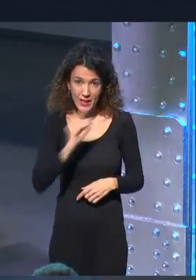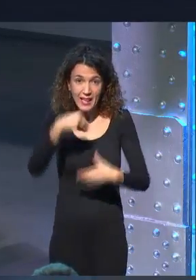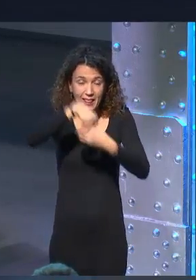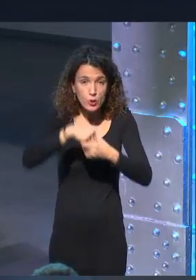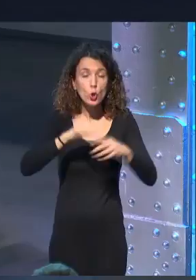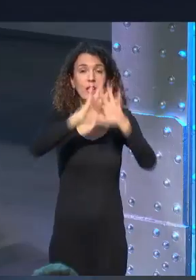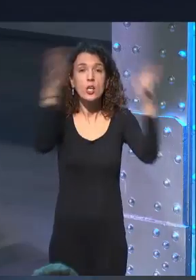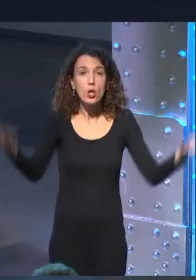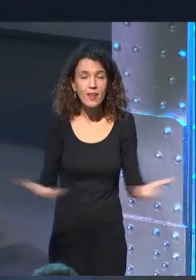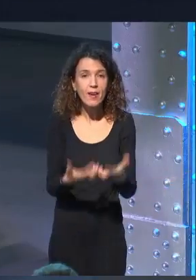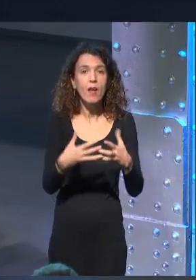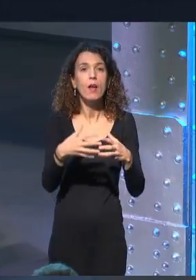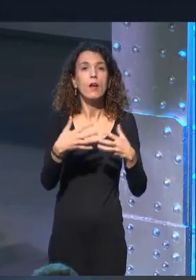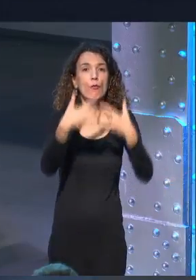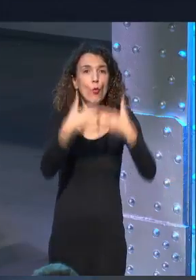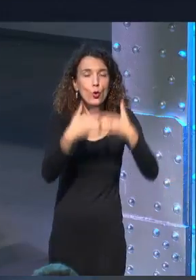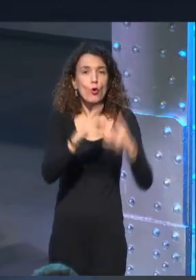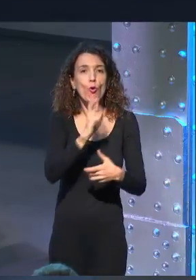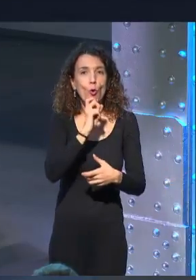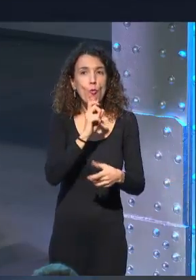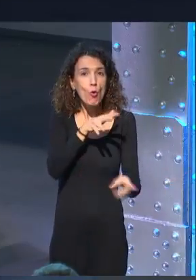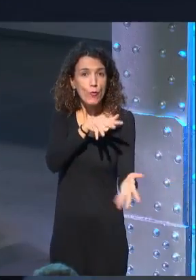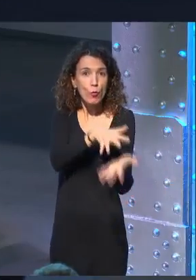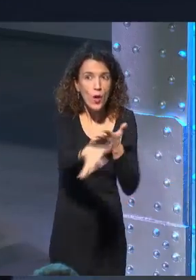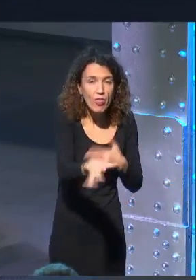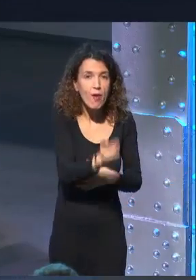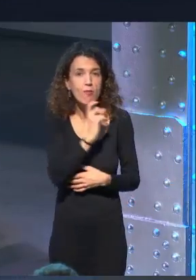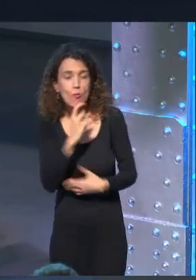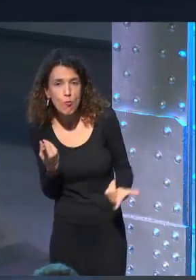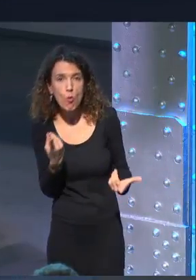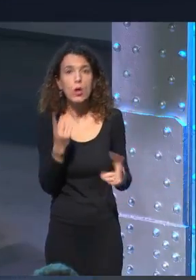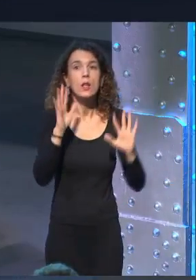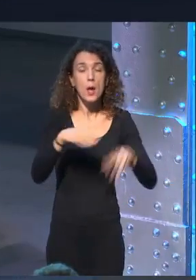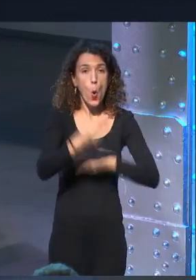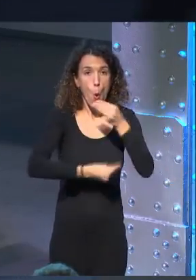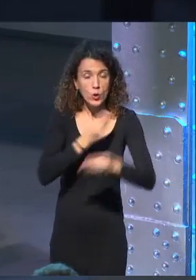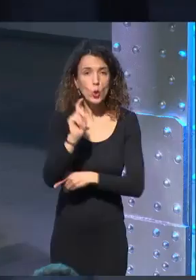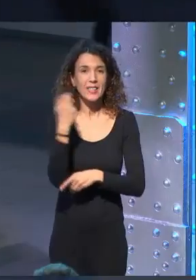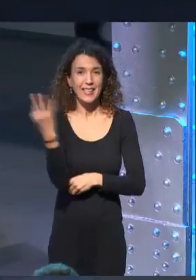Our children don't really understand how technology works, how